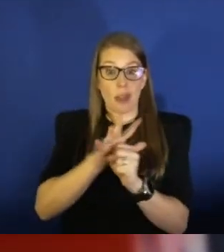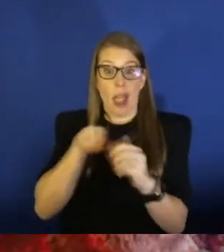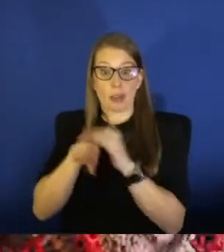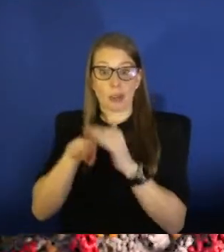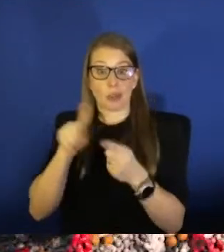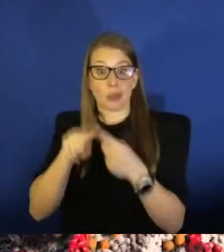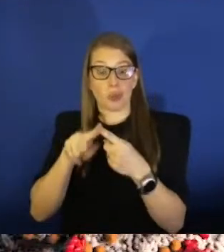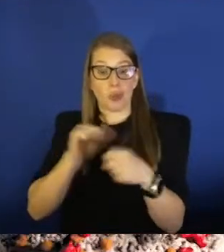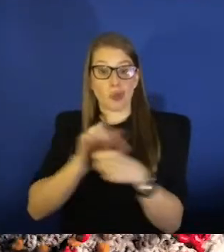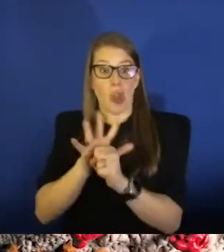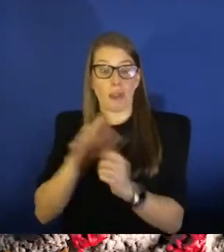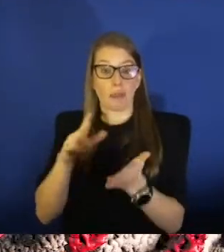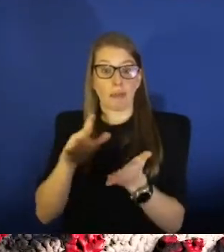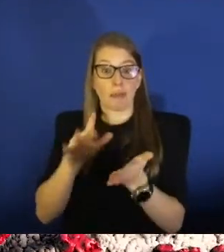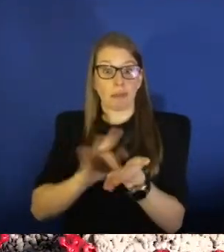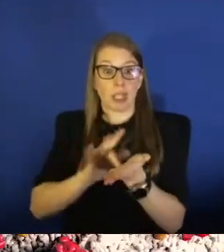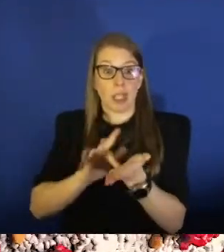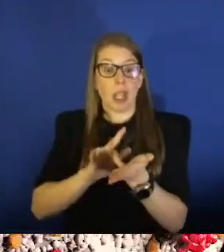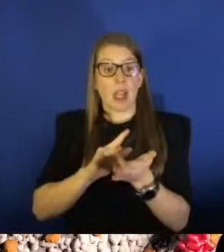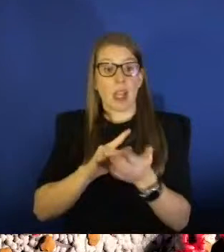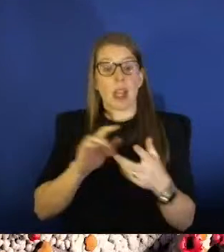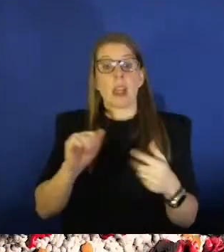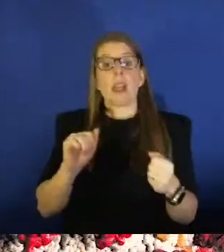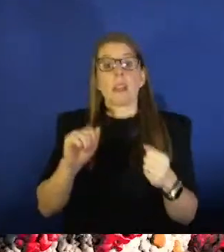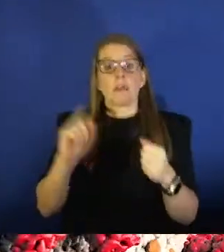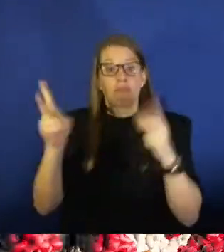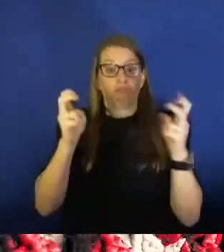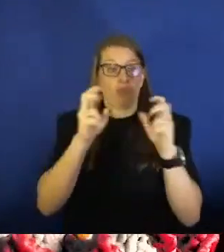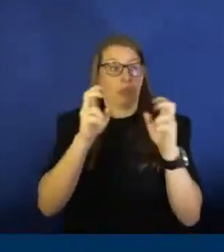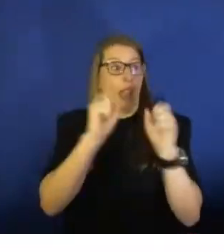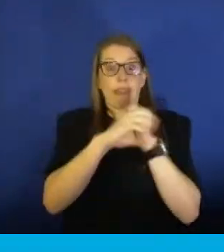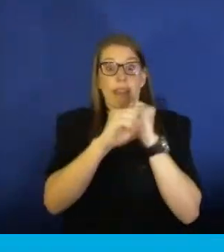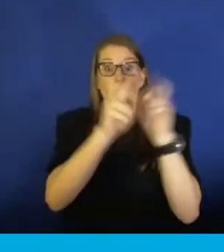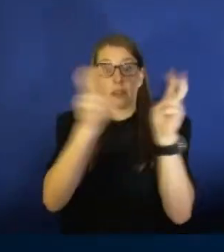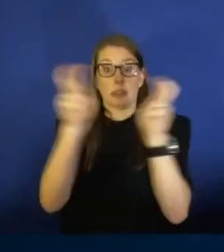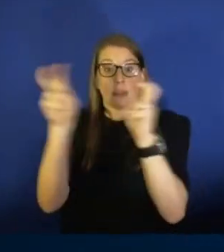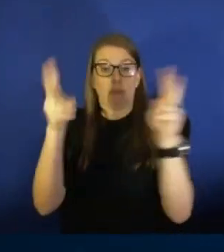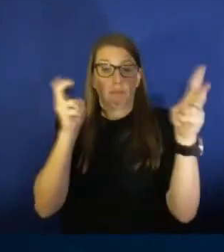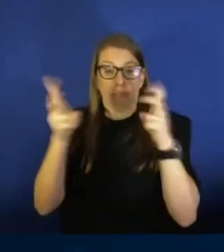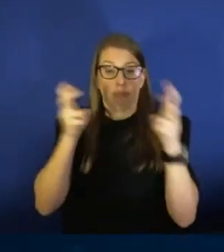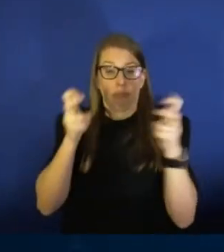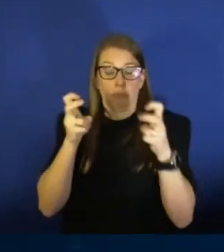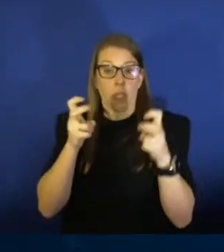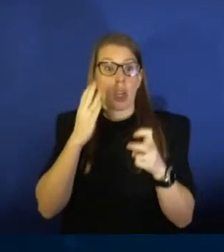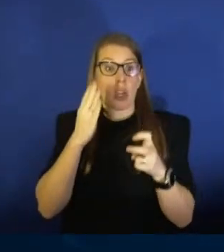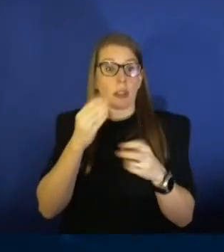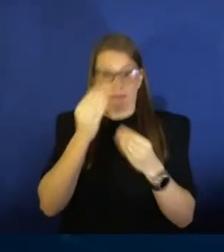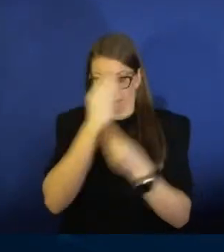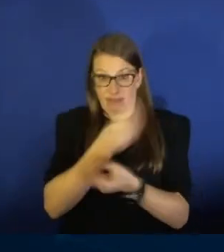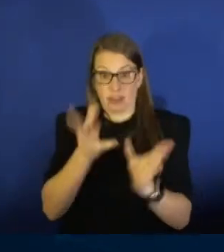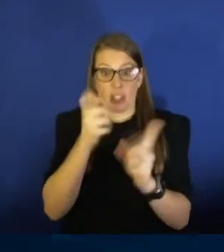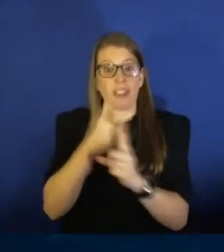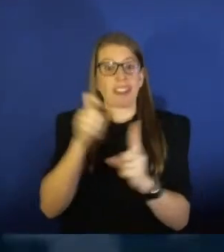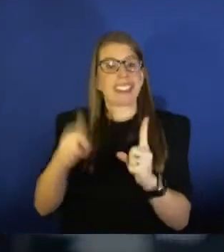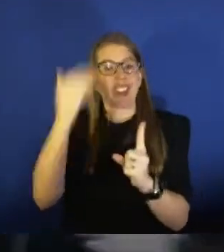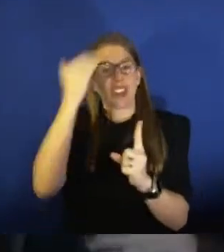for open mics as we rip from the headlines and tell you what you need to know. See you at 8 on these social media